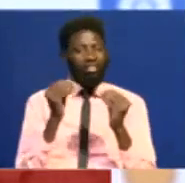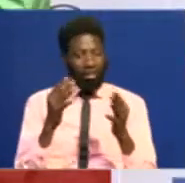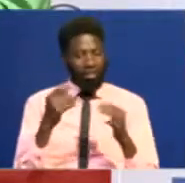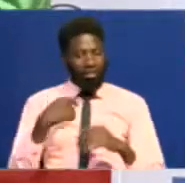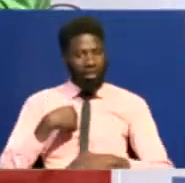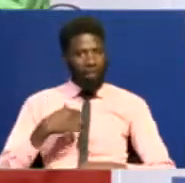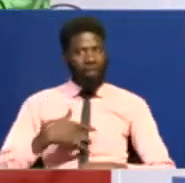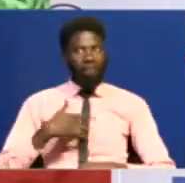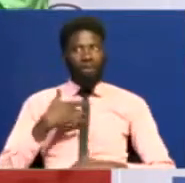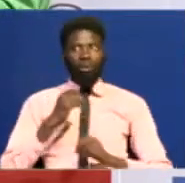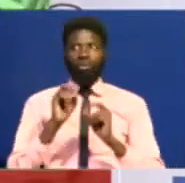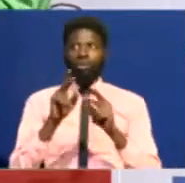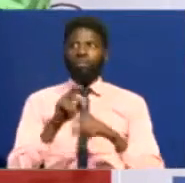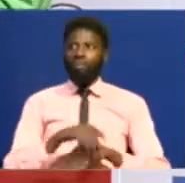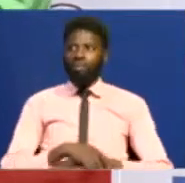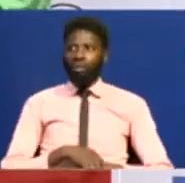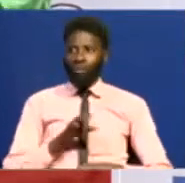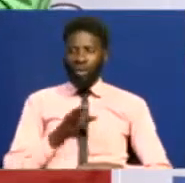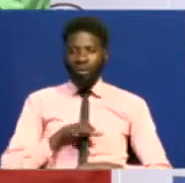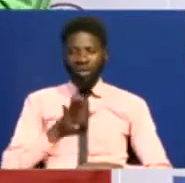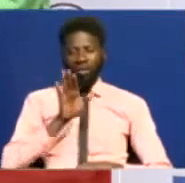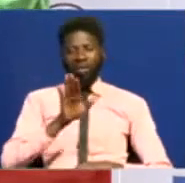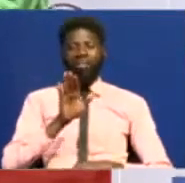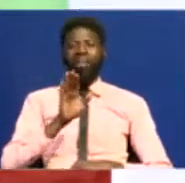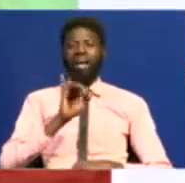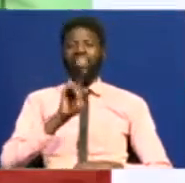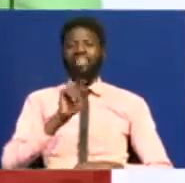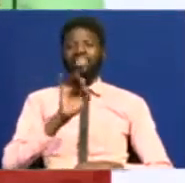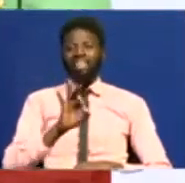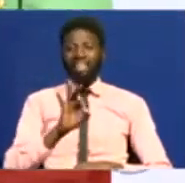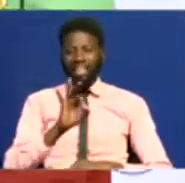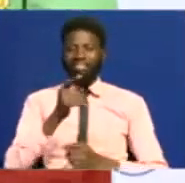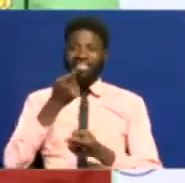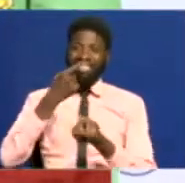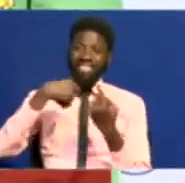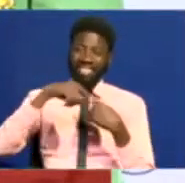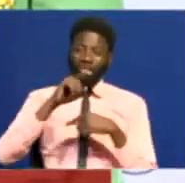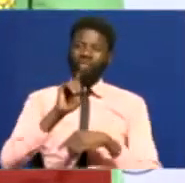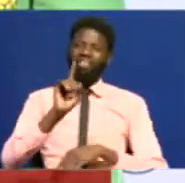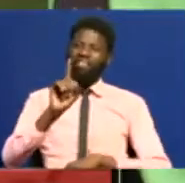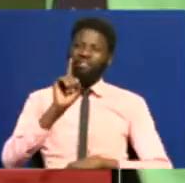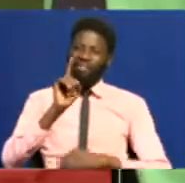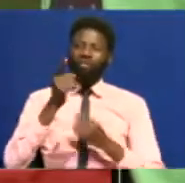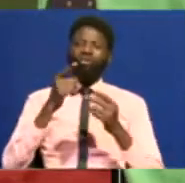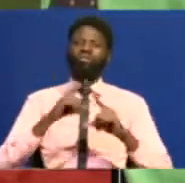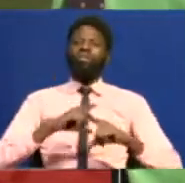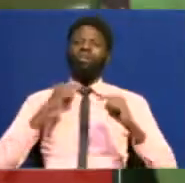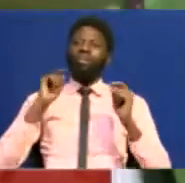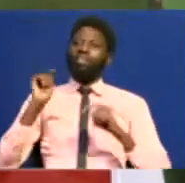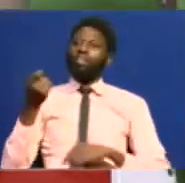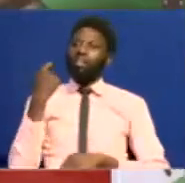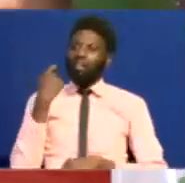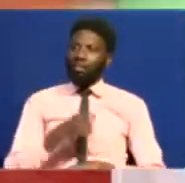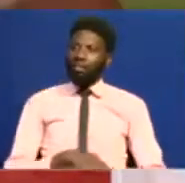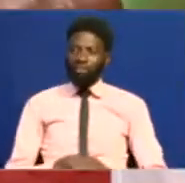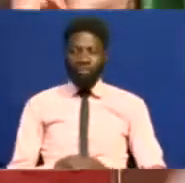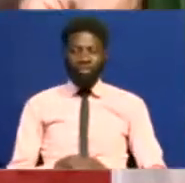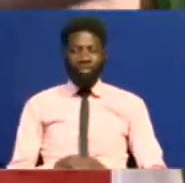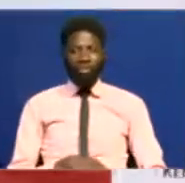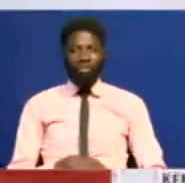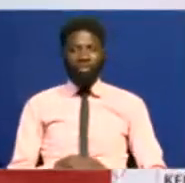Like the mashindano hayo ya wanawake ya msururu wa ITF ilikuwa ya kwanza kuandaliwa humu nchini. We have a calendar for the whole